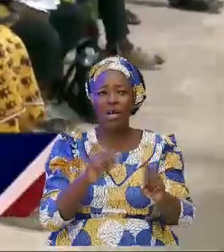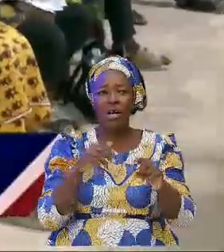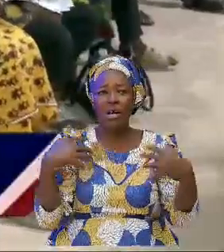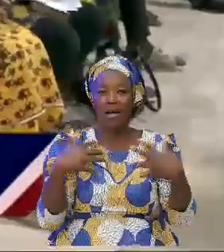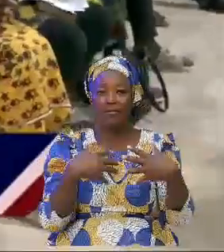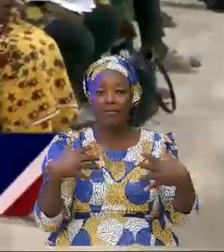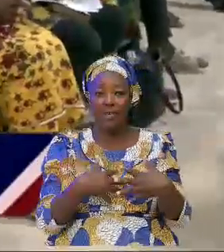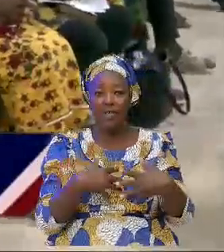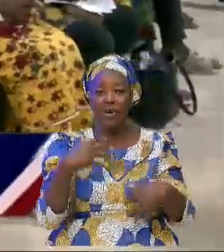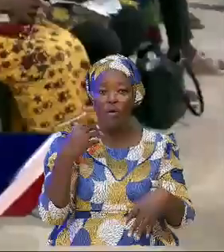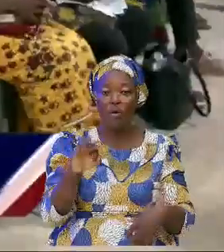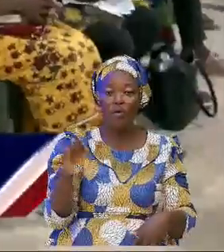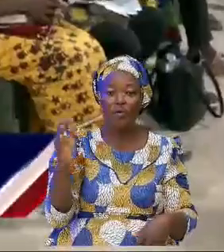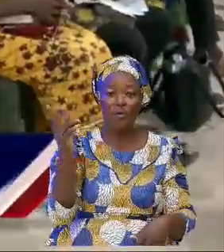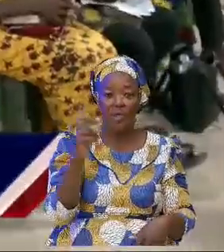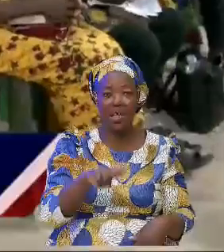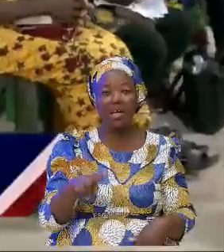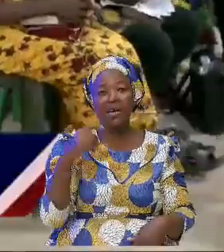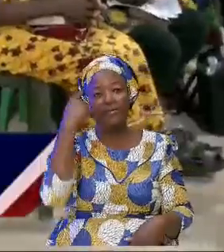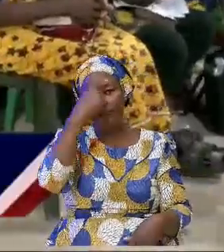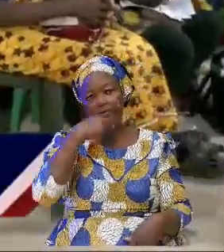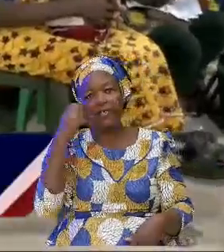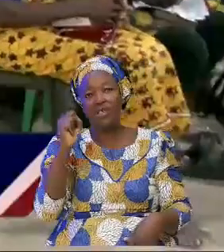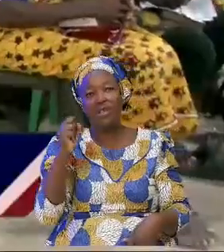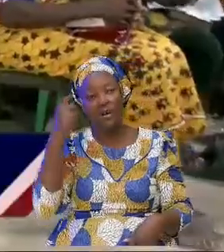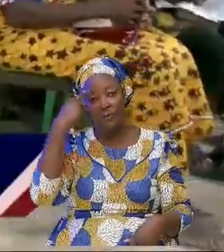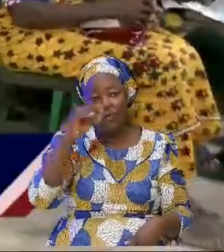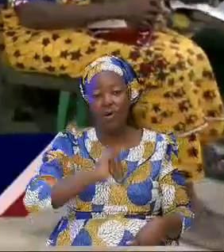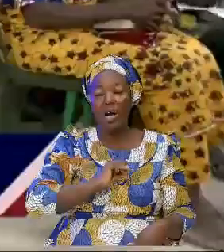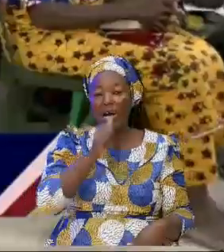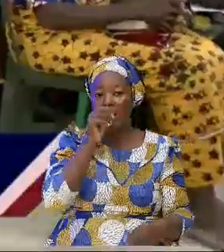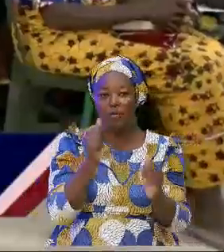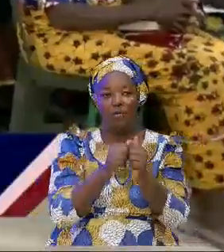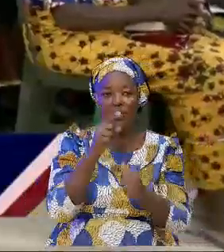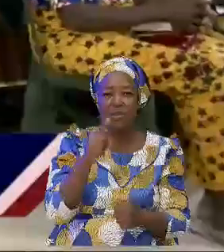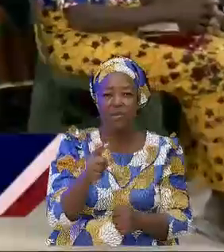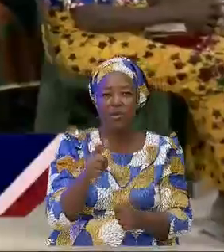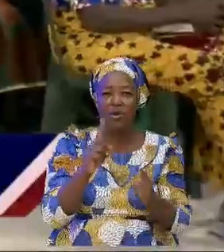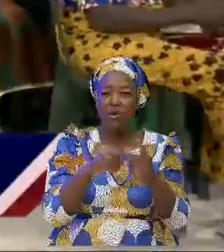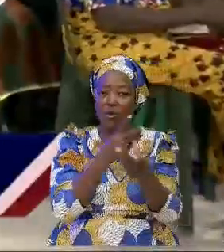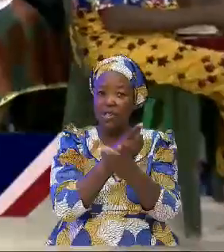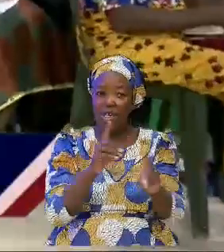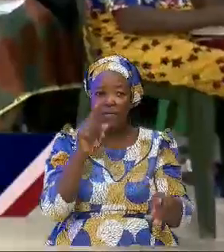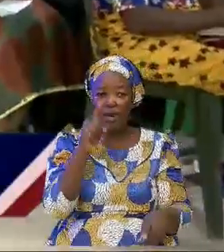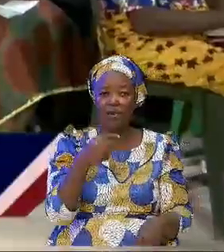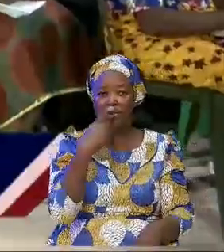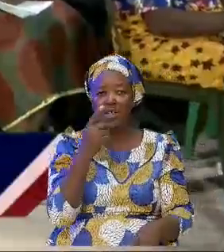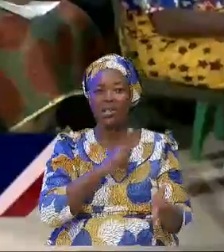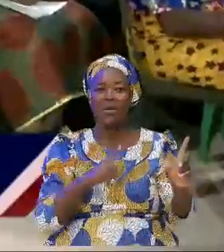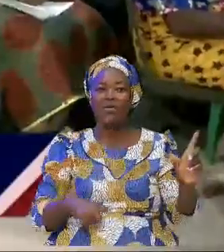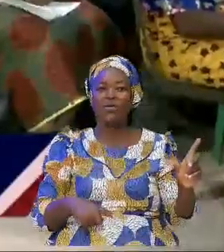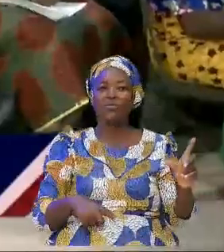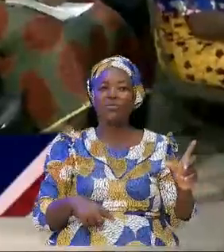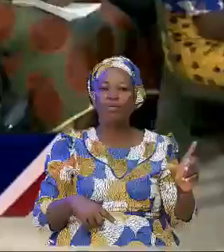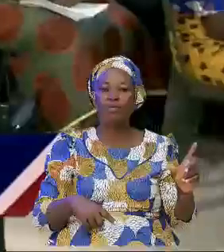verse 8. Be not afraid of their faces, for I am with